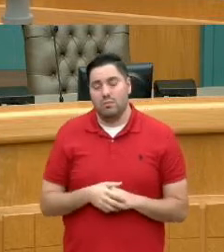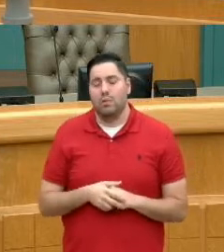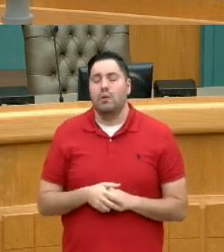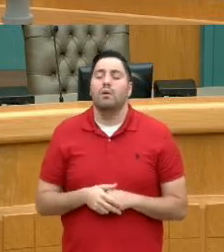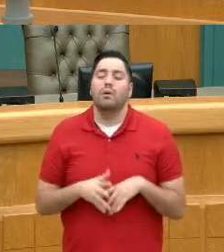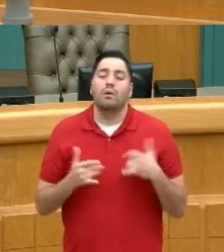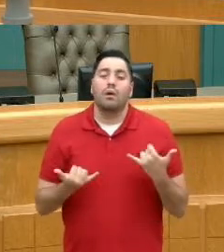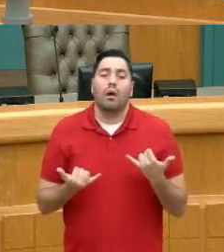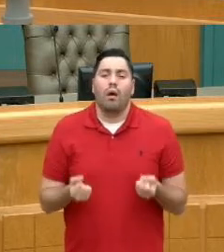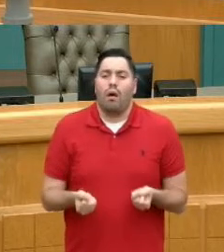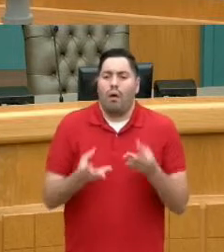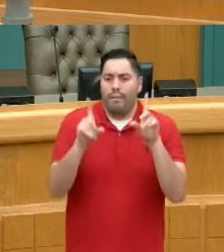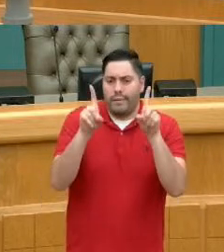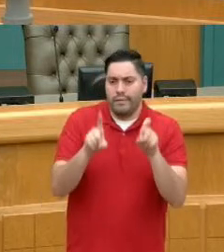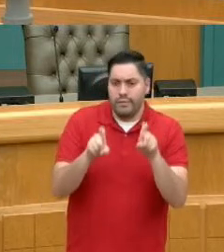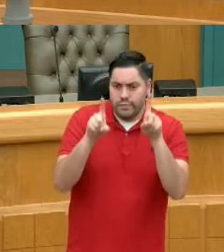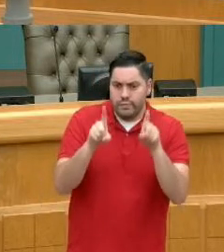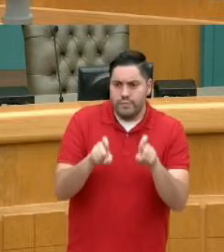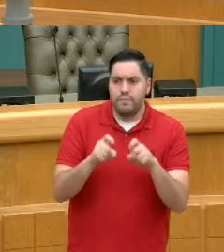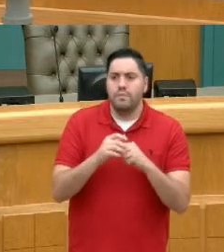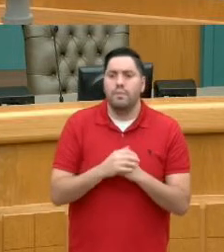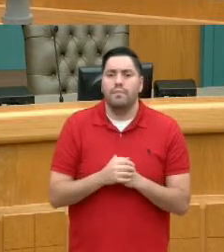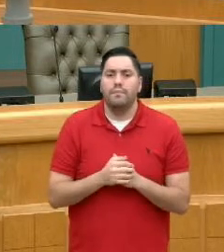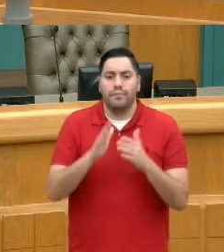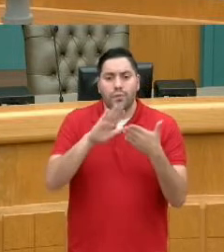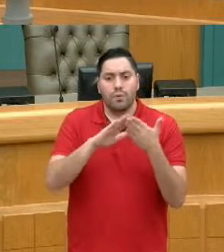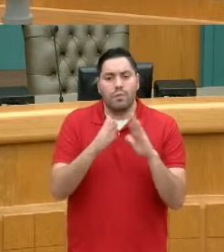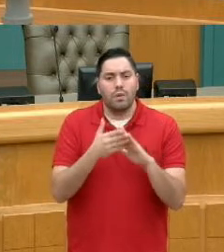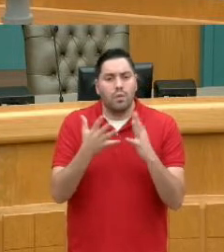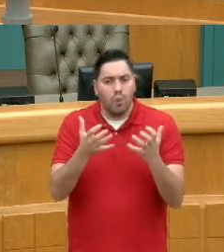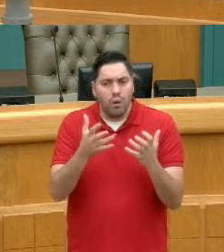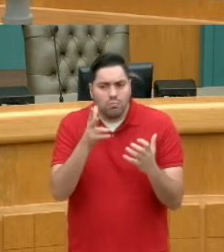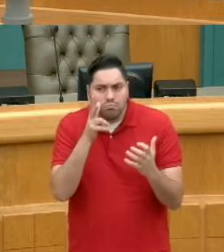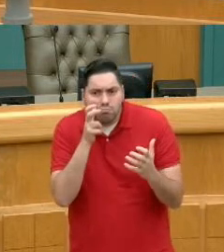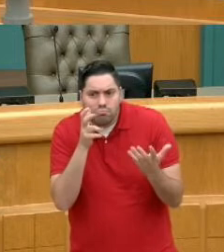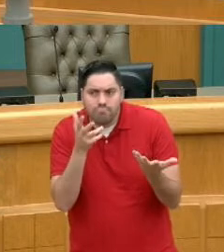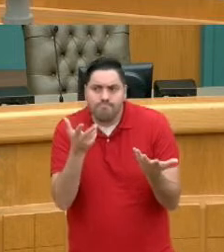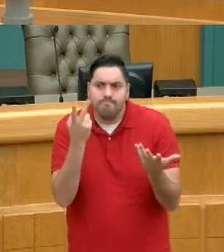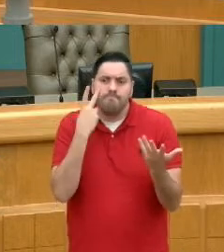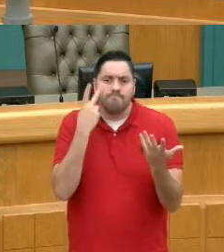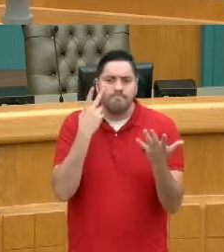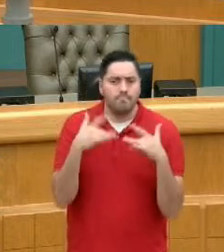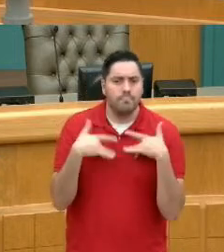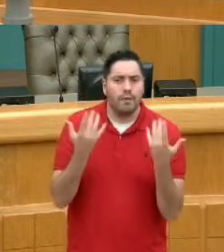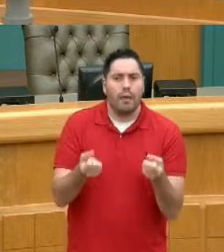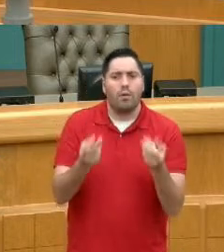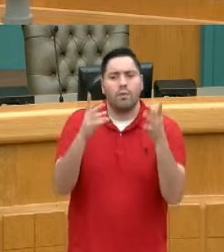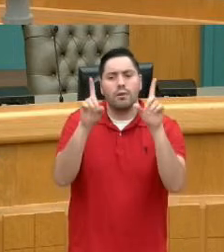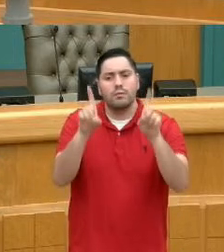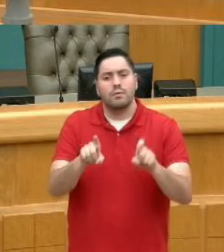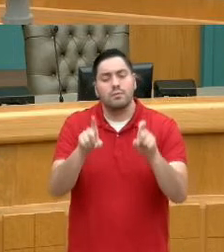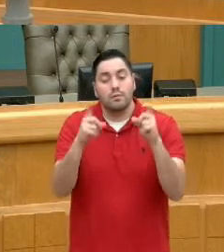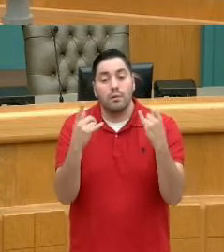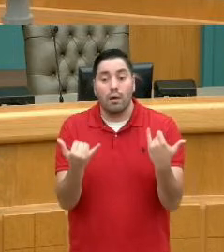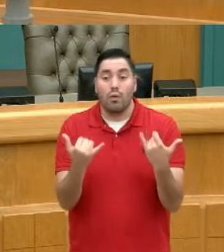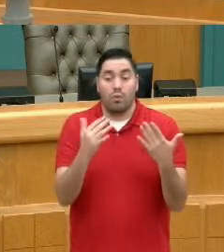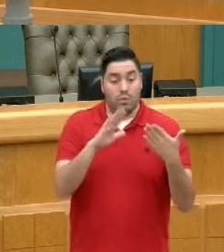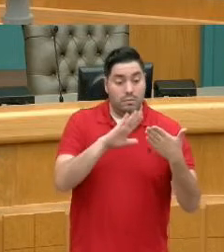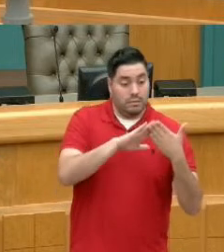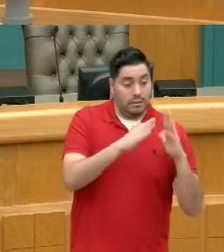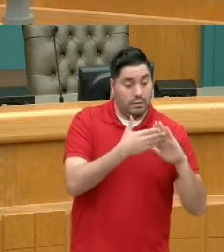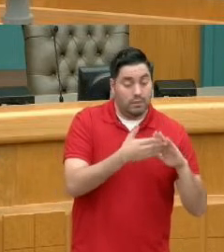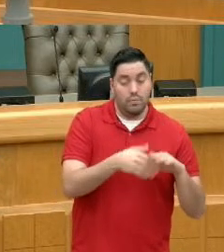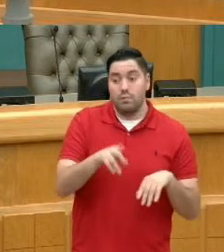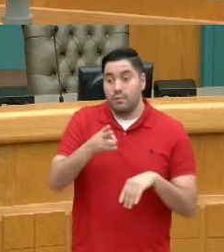number of testing, the community likes to hear that and wants updates on that. So today, between the city, the